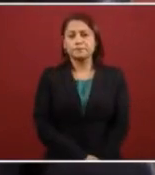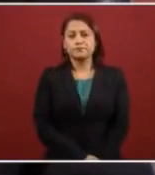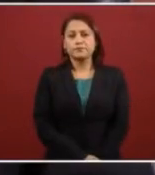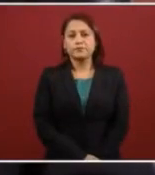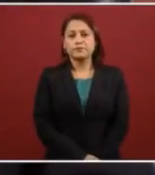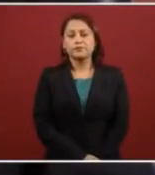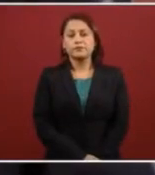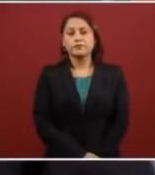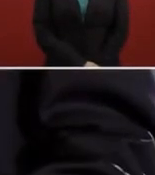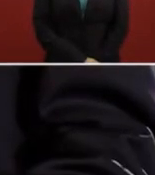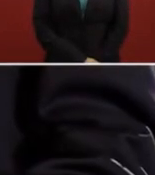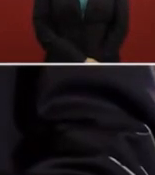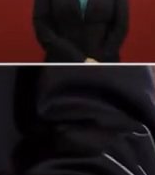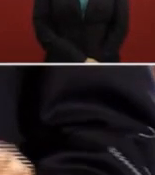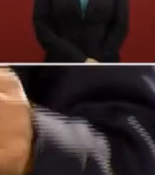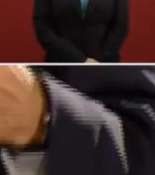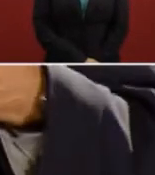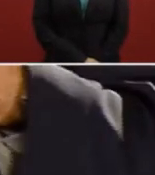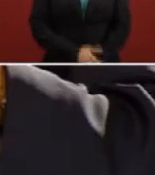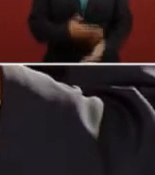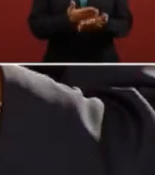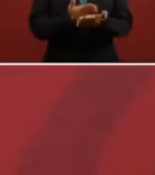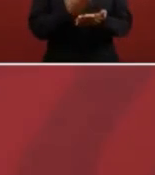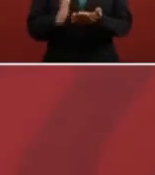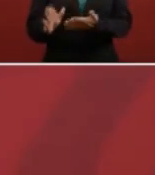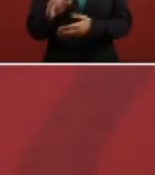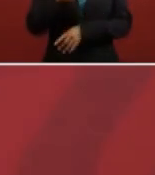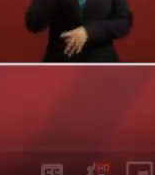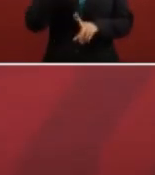tiene que ver mucho. It has to do a lot with